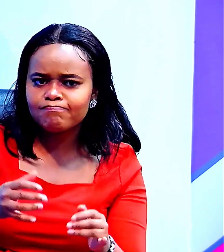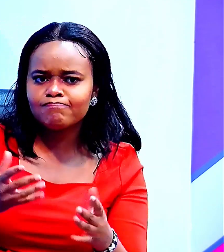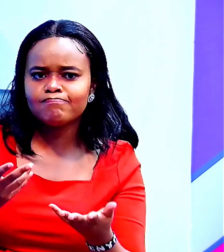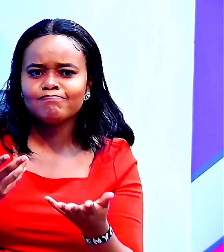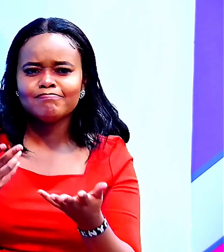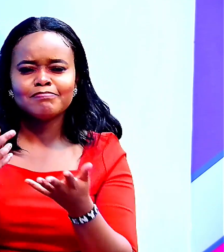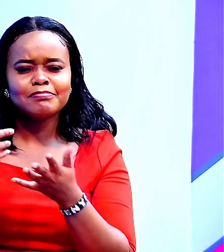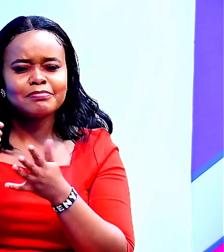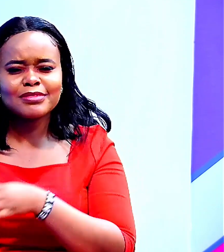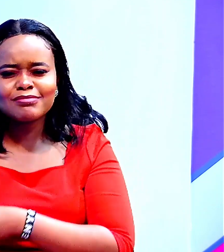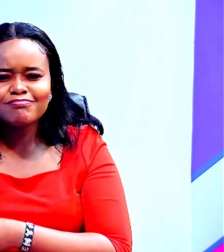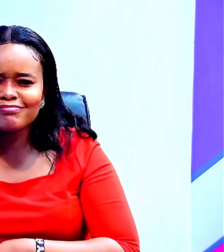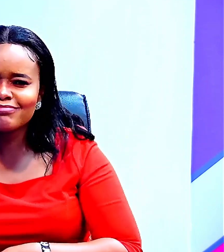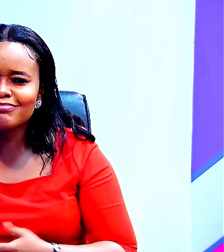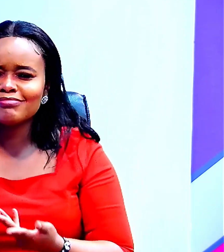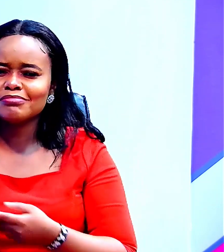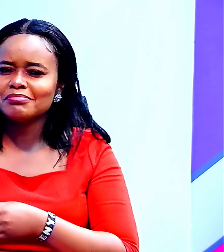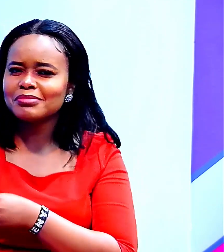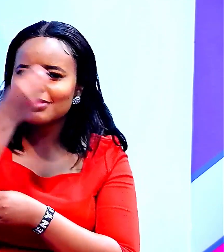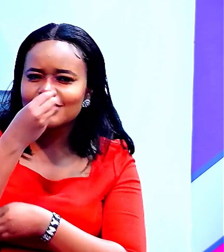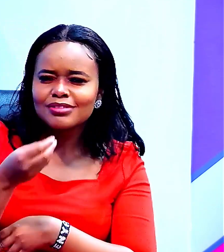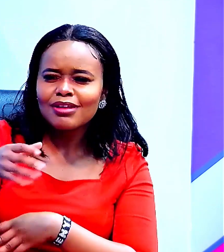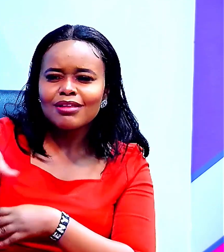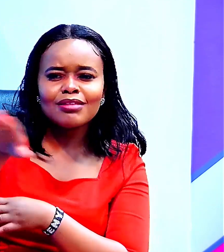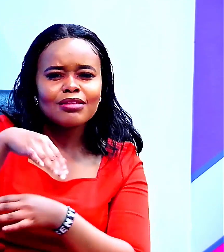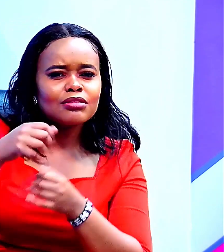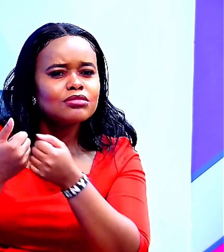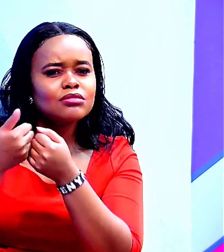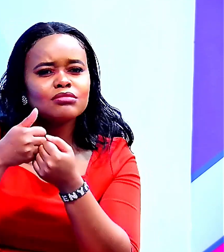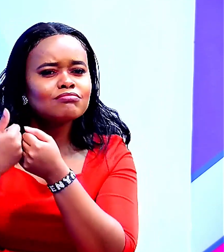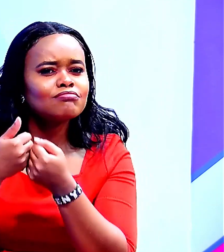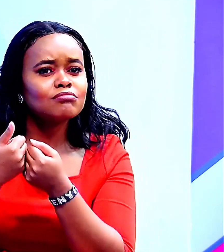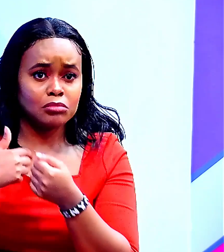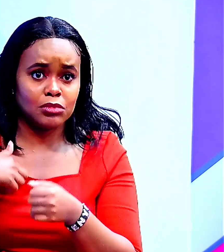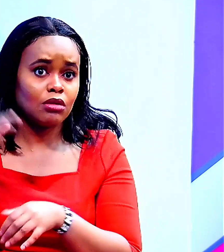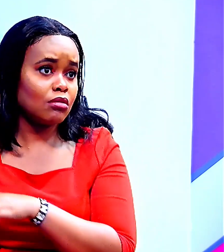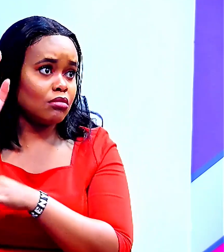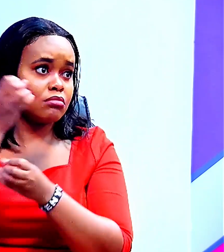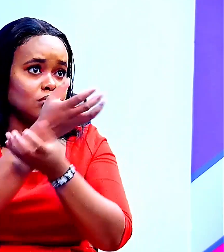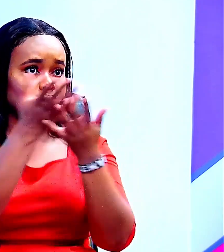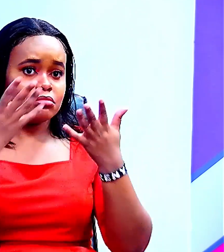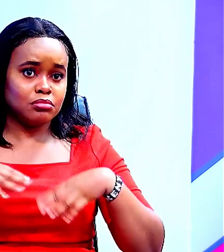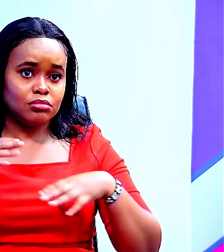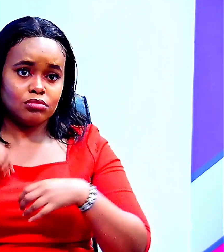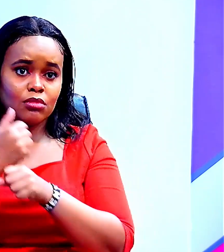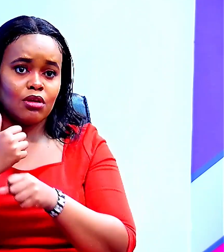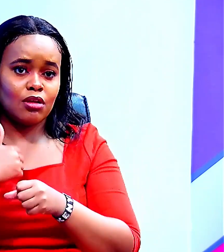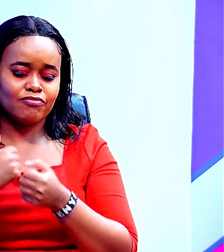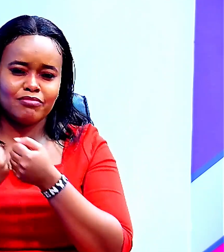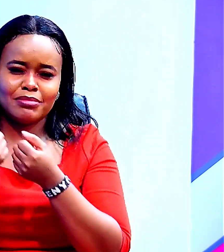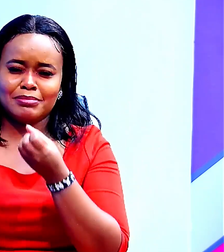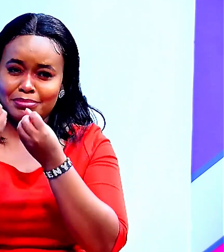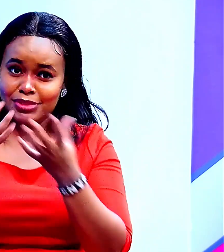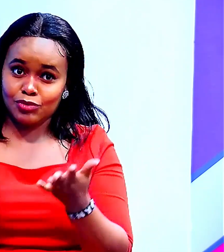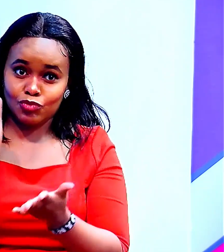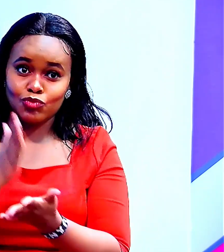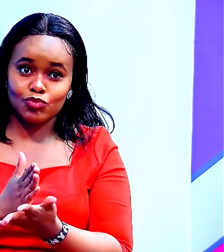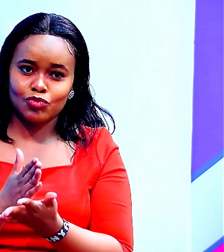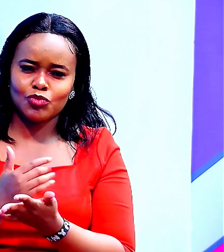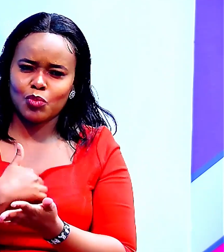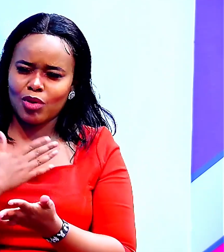drawing, designing, and also in the makeup industry. Explain more to our